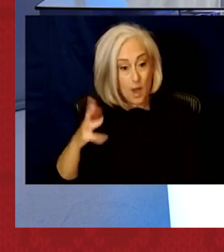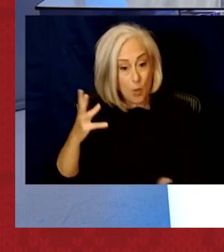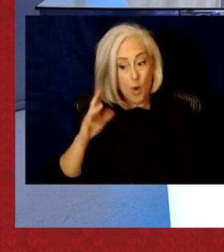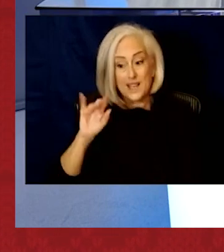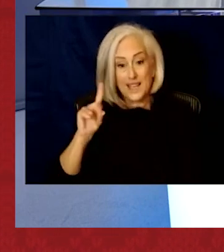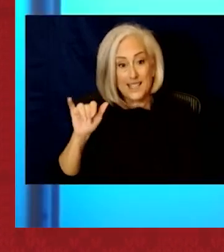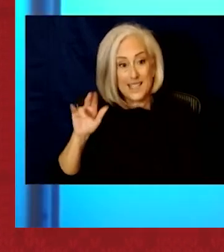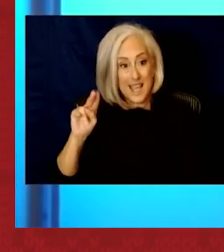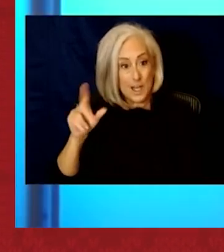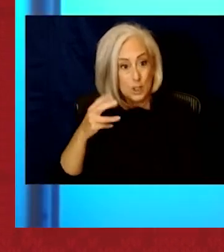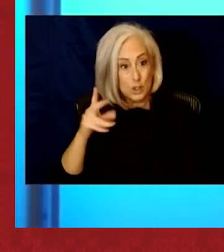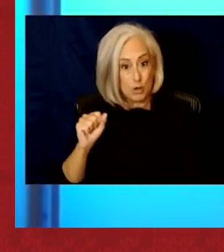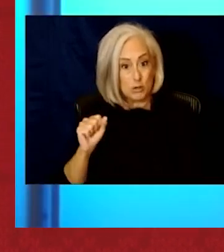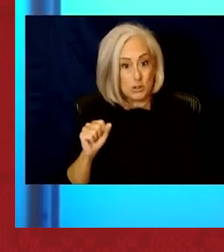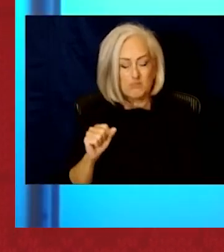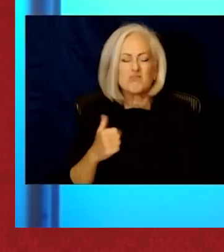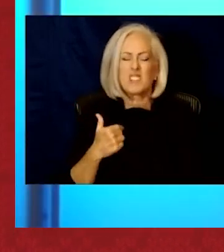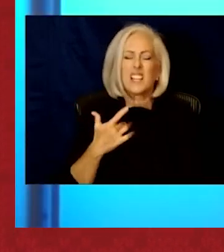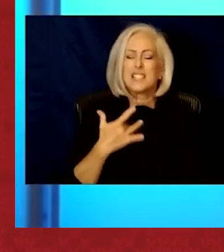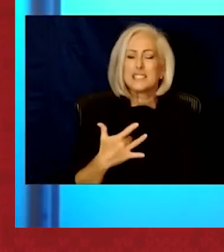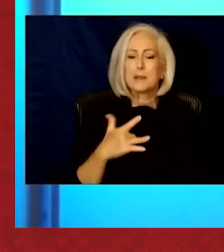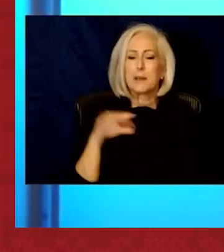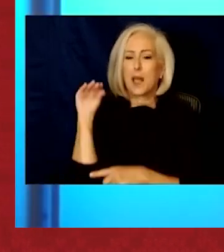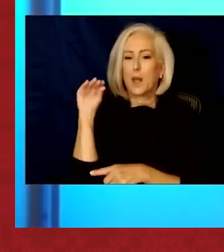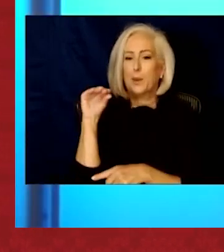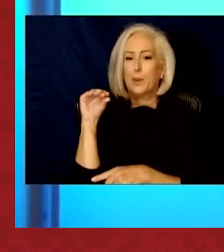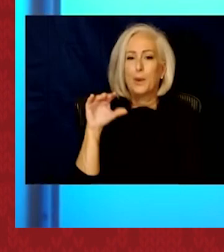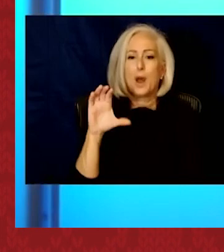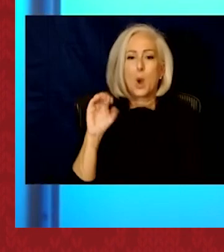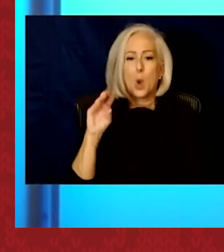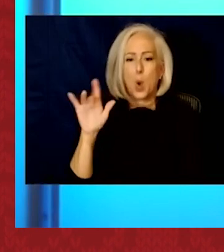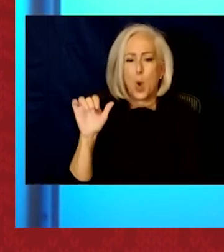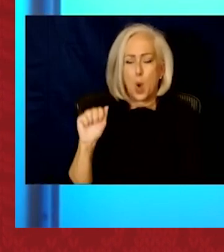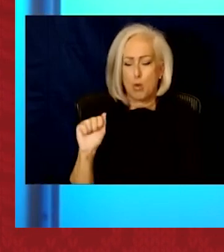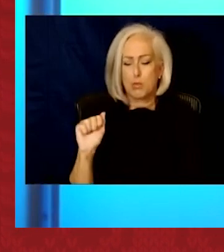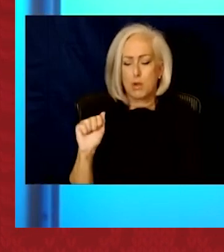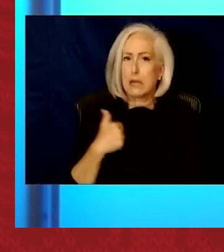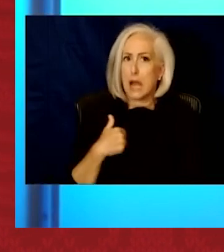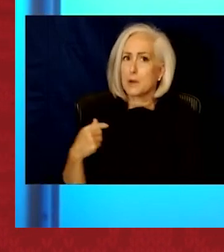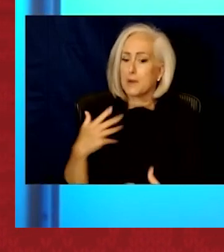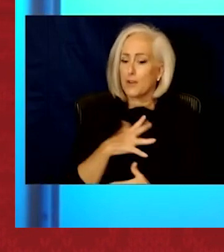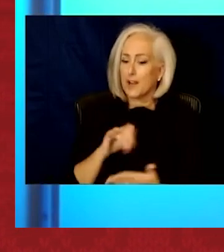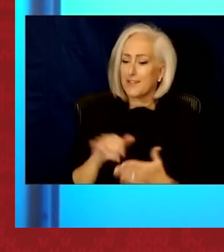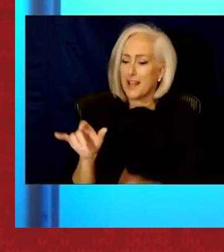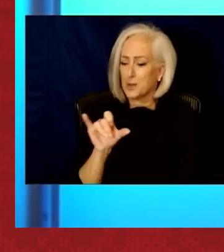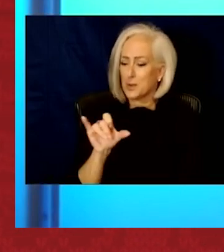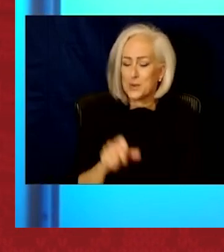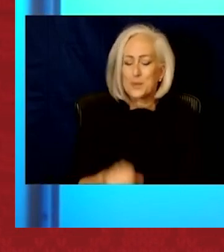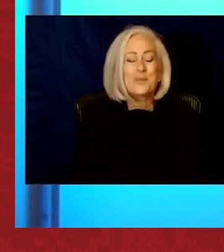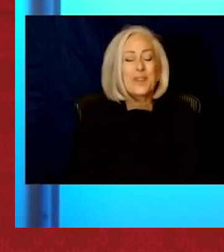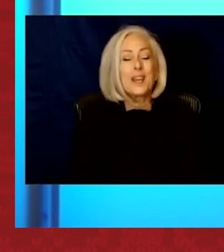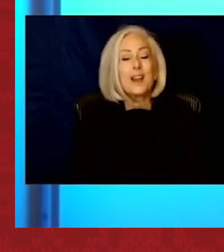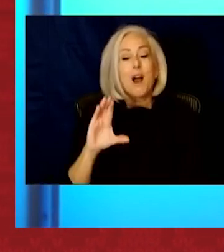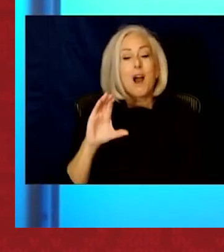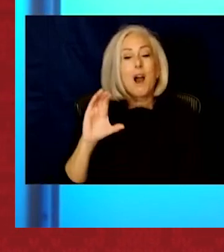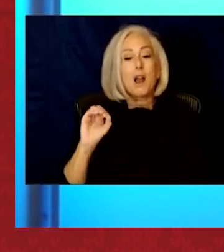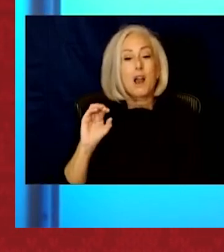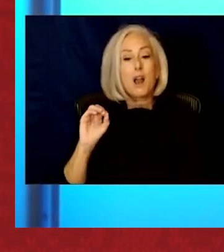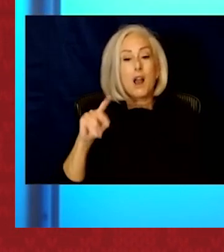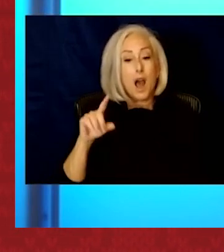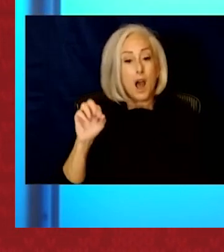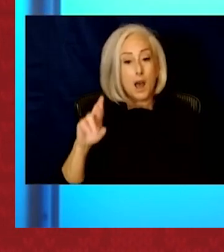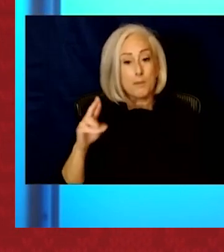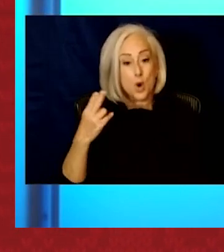probably have ophidiophobia about cobras as well, knowing what I do about them. But the copperhead is our